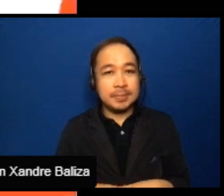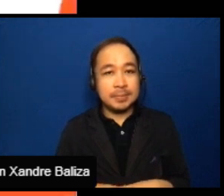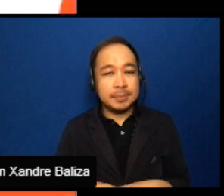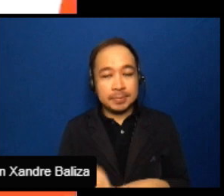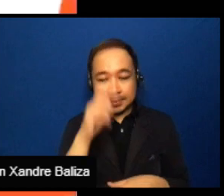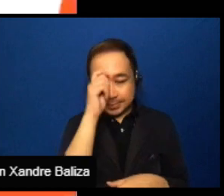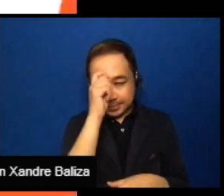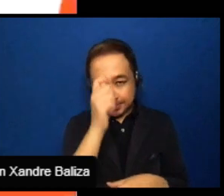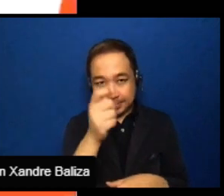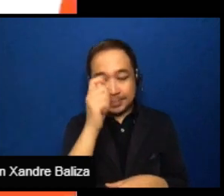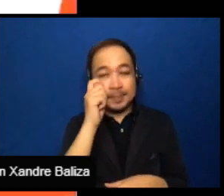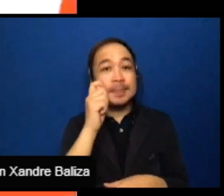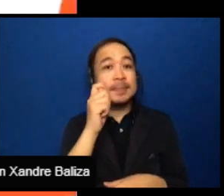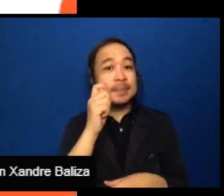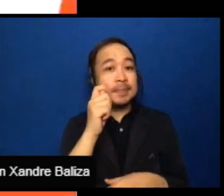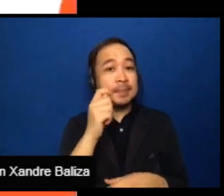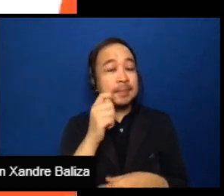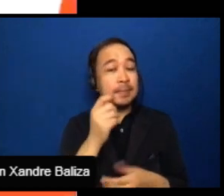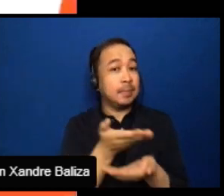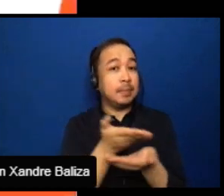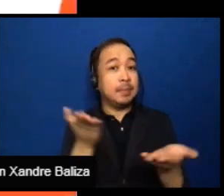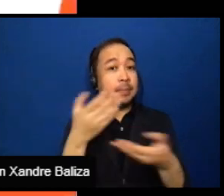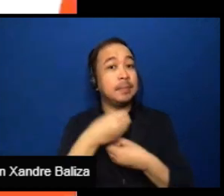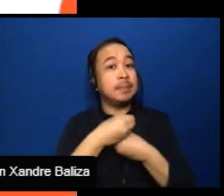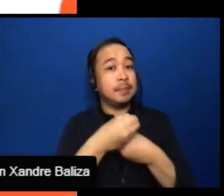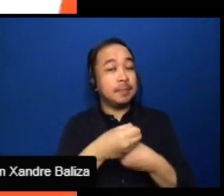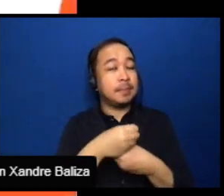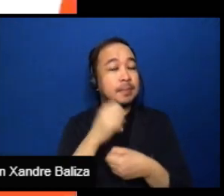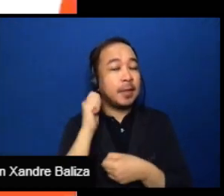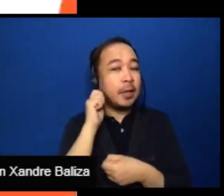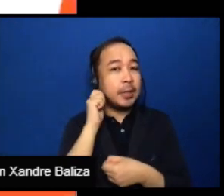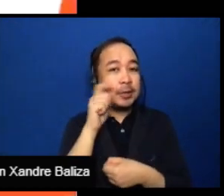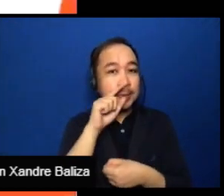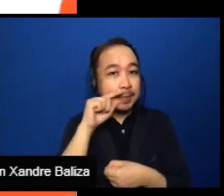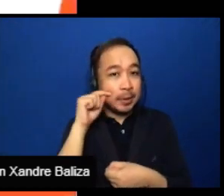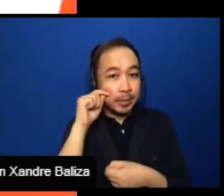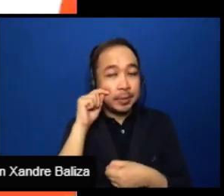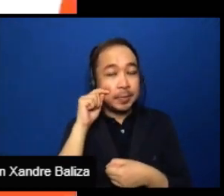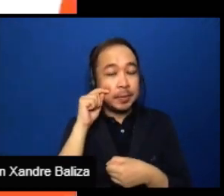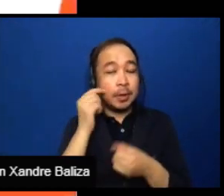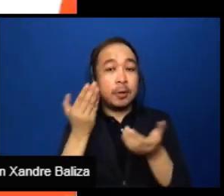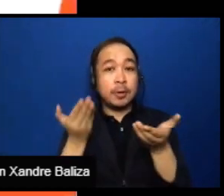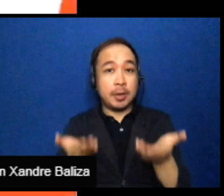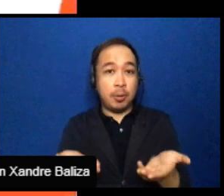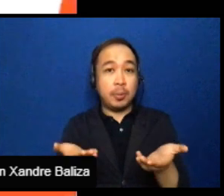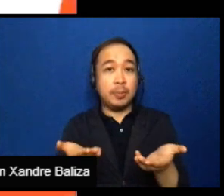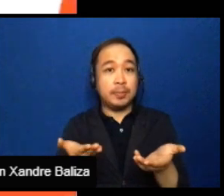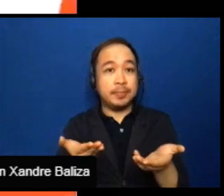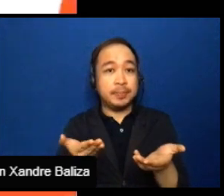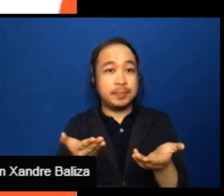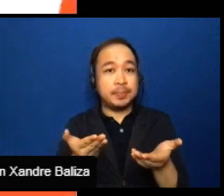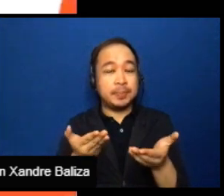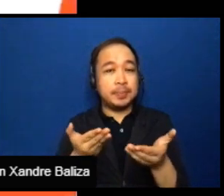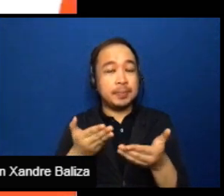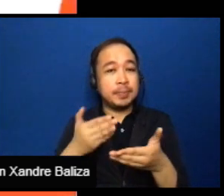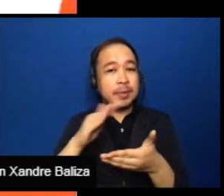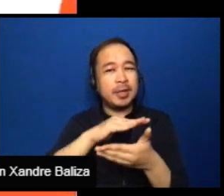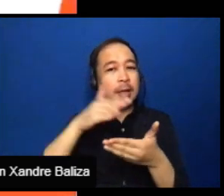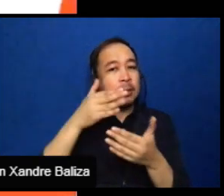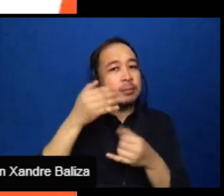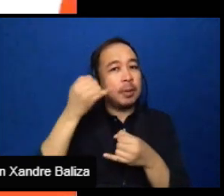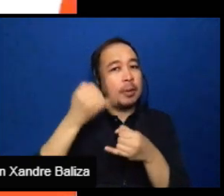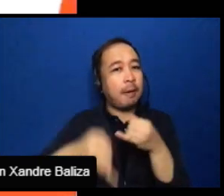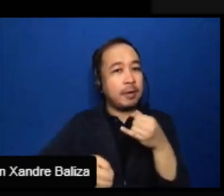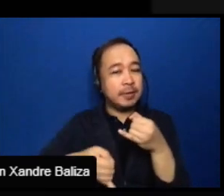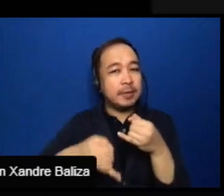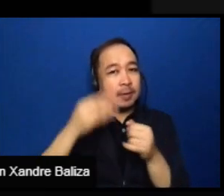Excellencies, distinguished delegates, ladies and gentlemen, we will now turn to our final agenda item,